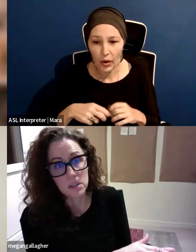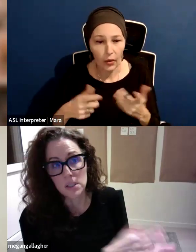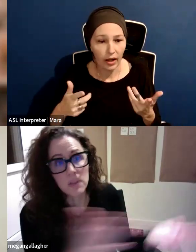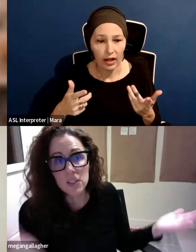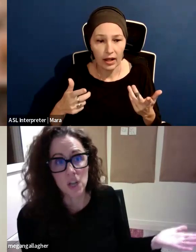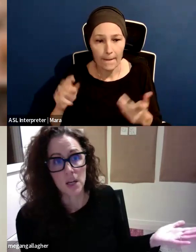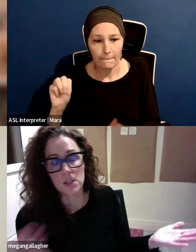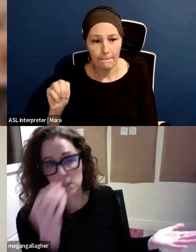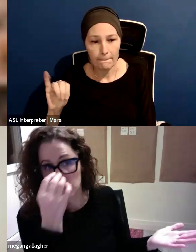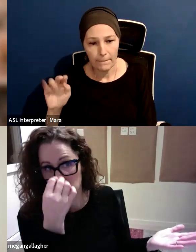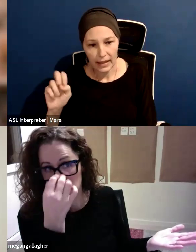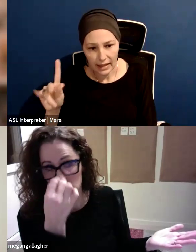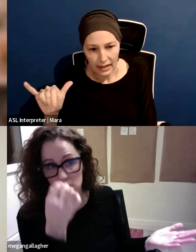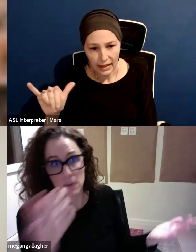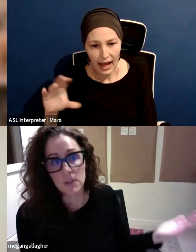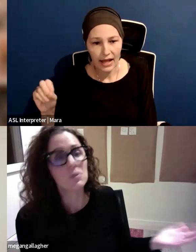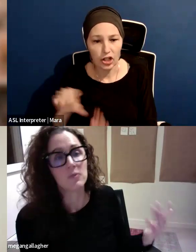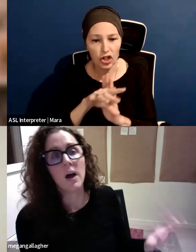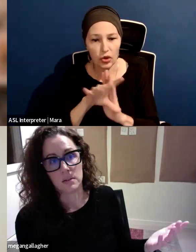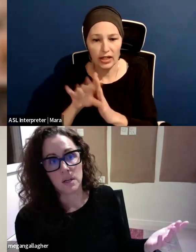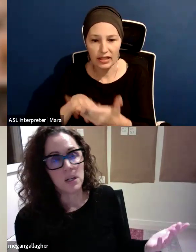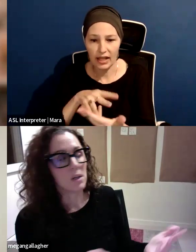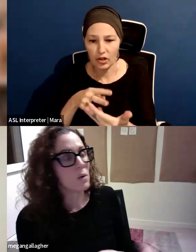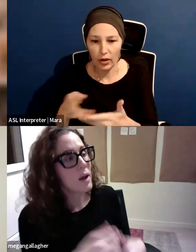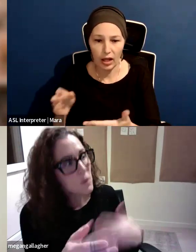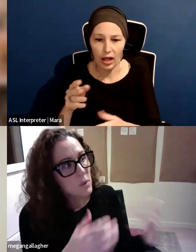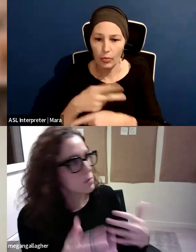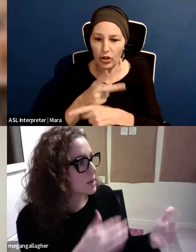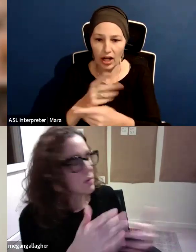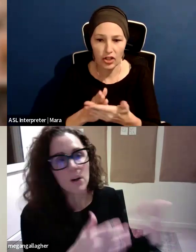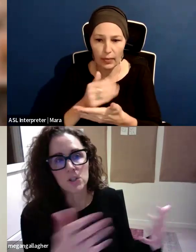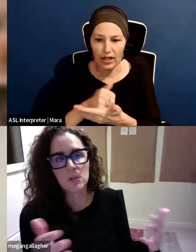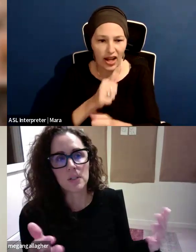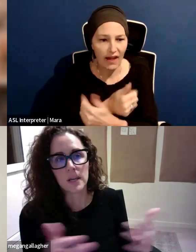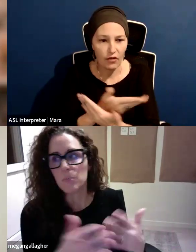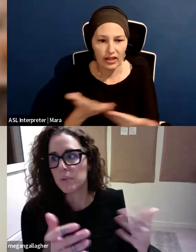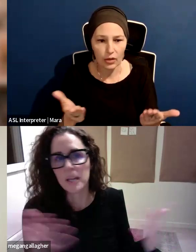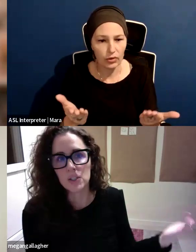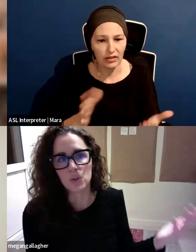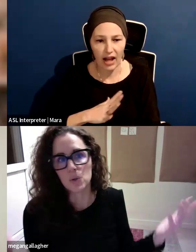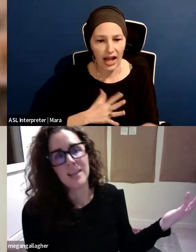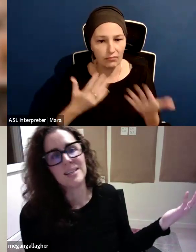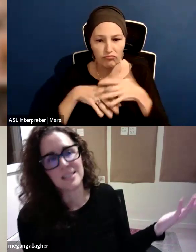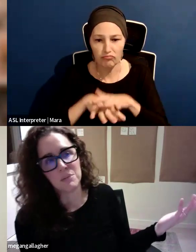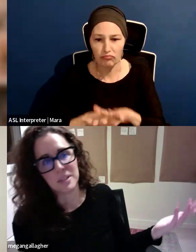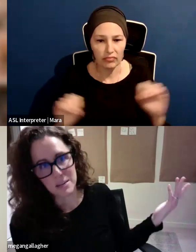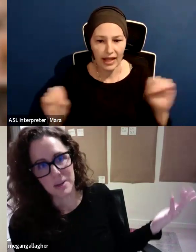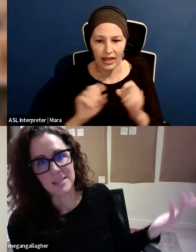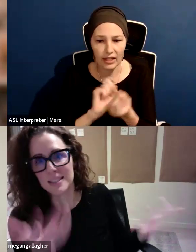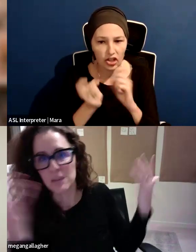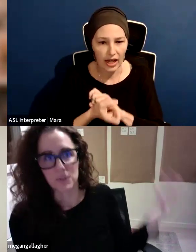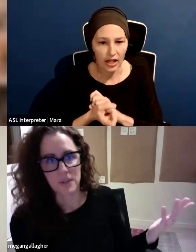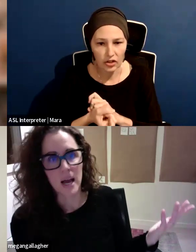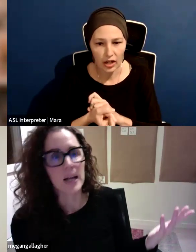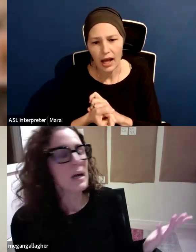knowledge at least, nothing changed and everything was fine. Every once Mm. in a while you have a hard shooting day, but that's true on any scene with